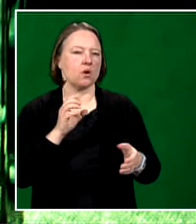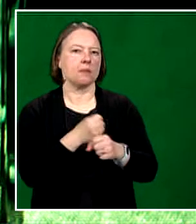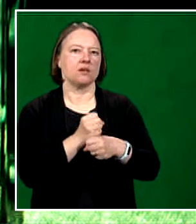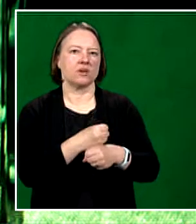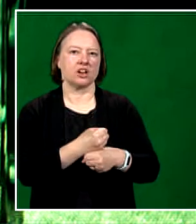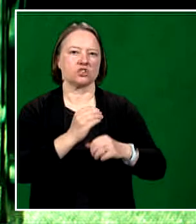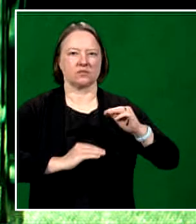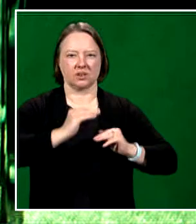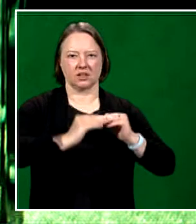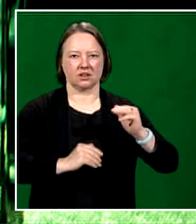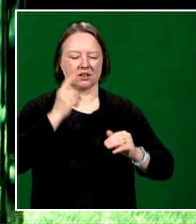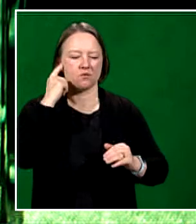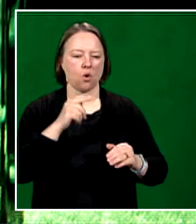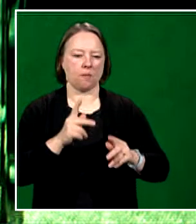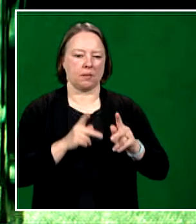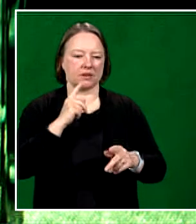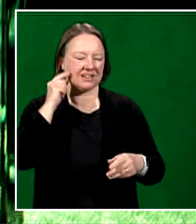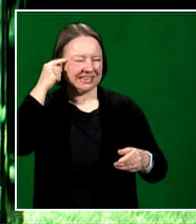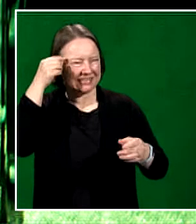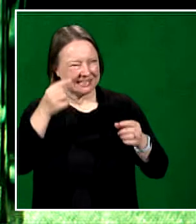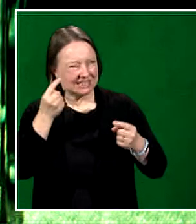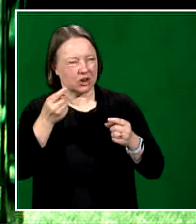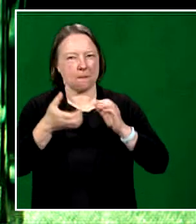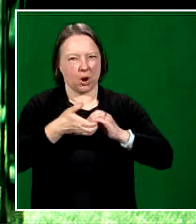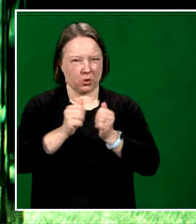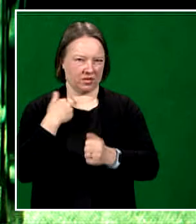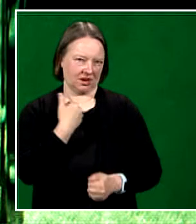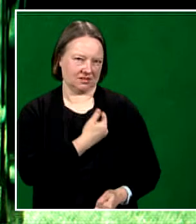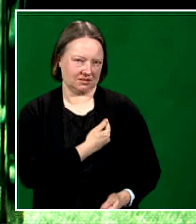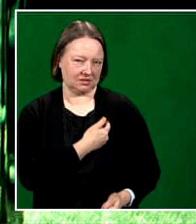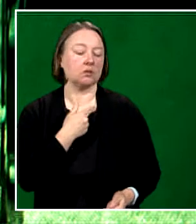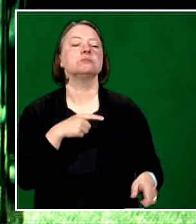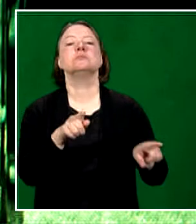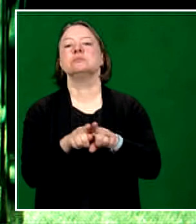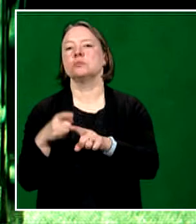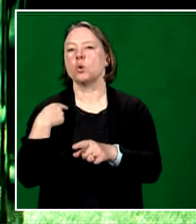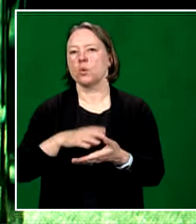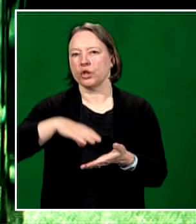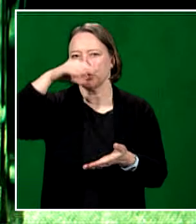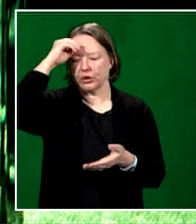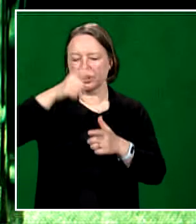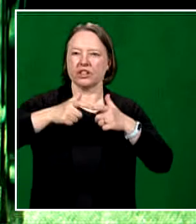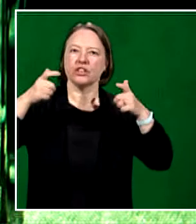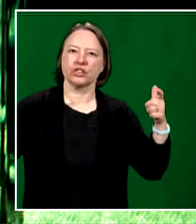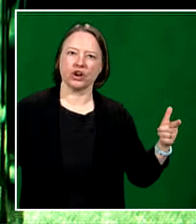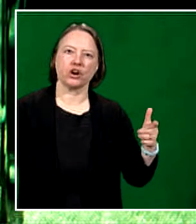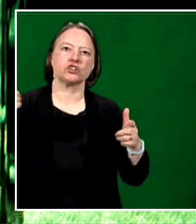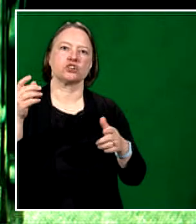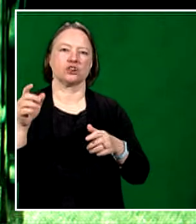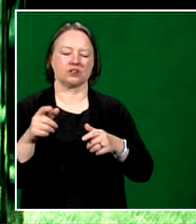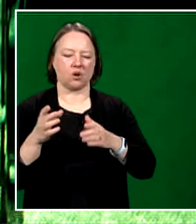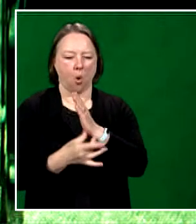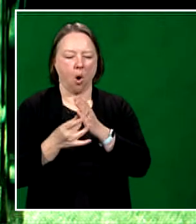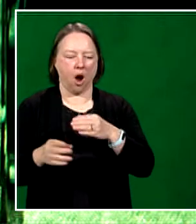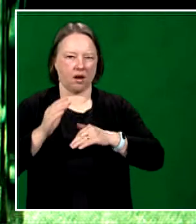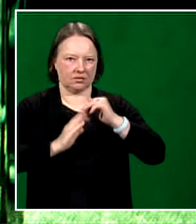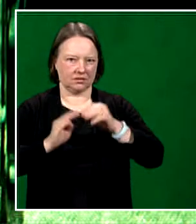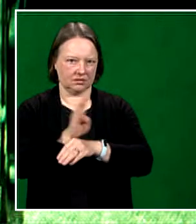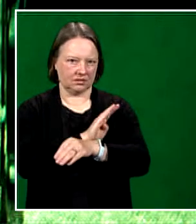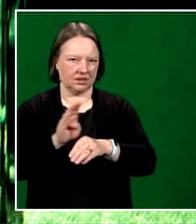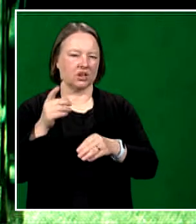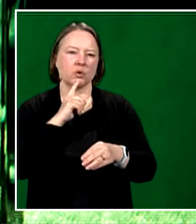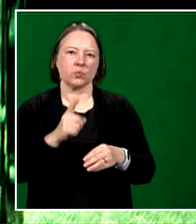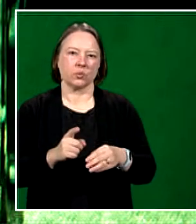any oil producer to even consider a partnership. Additionally, we learned that larger scale oil manufacturers are a little bit more resistant